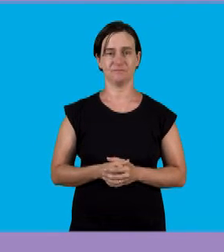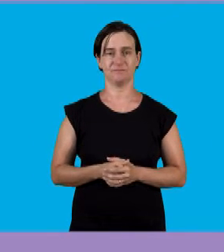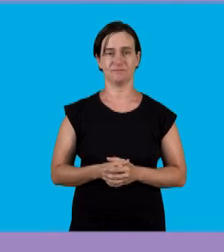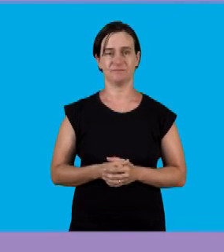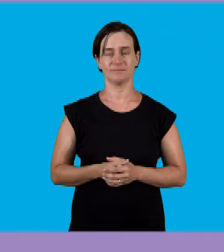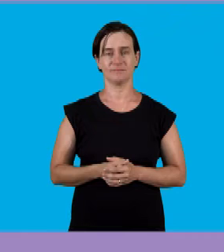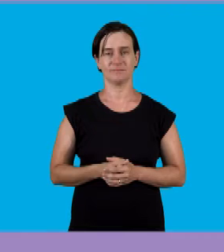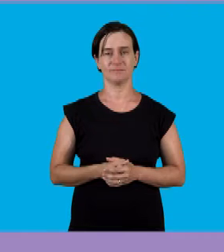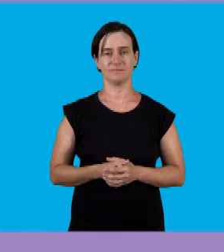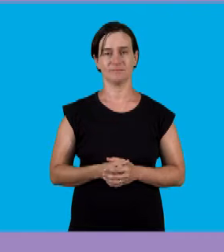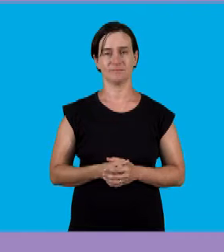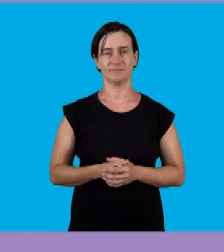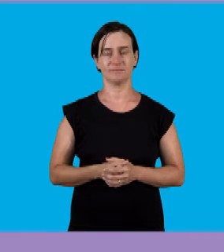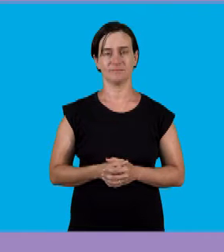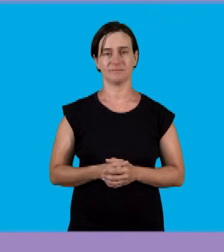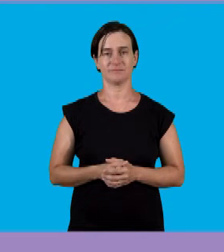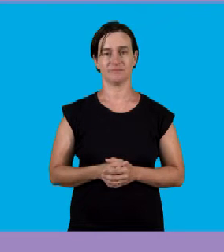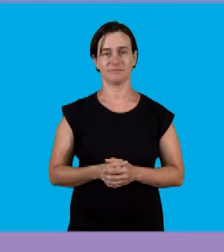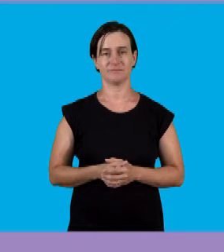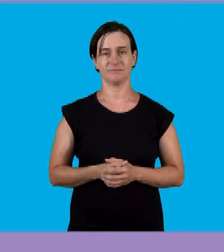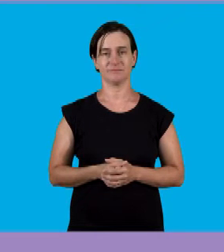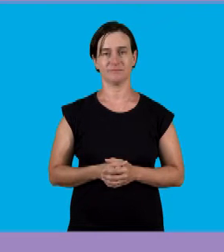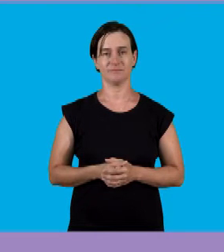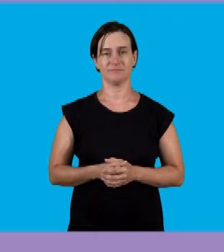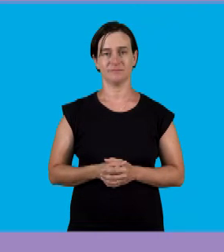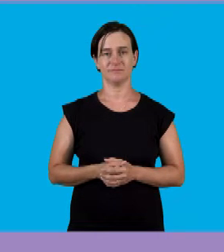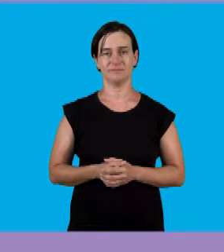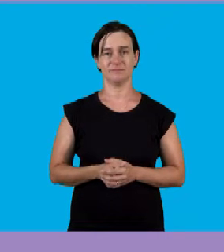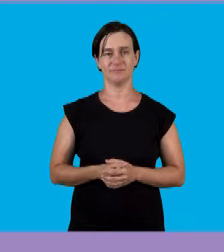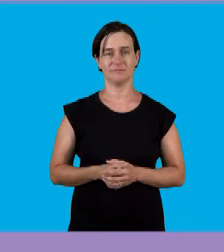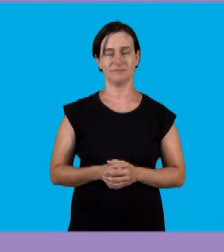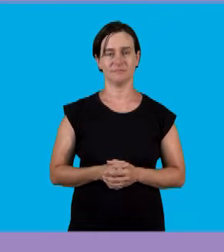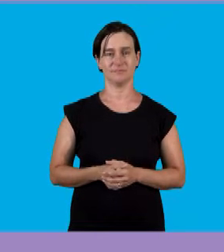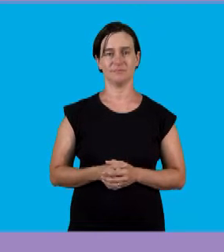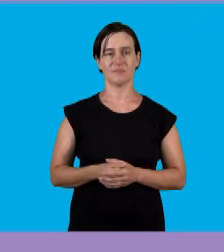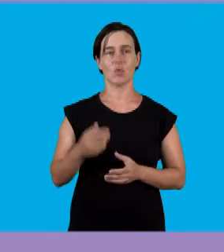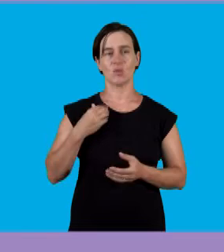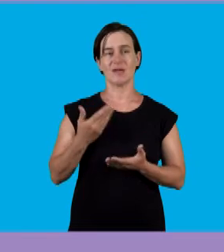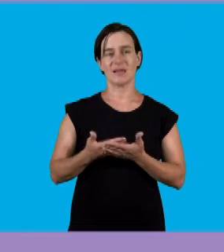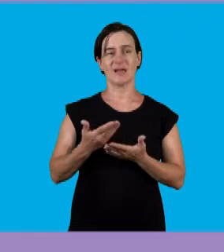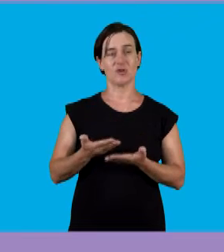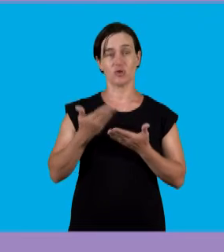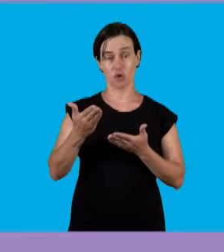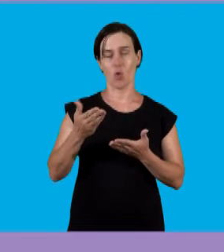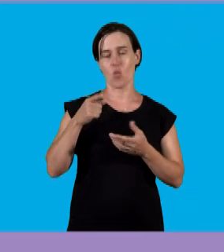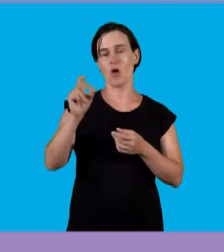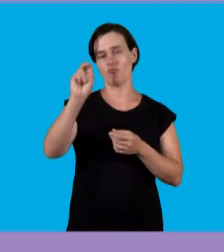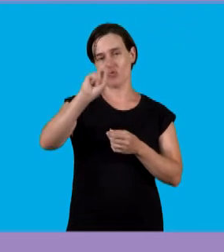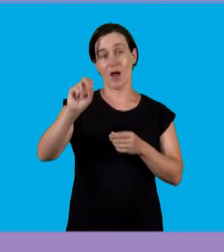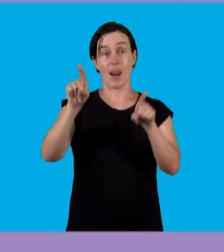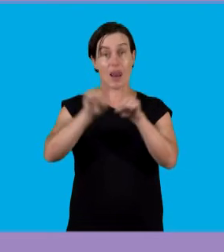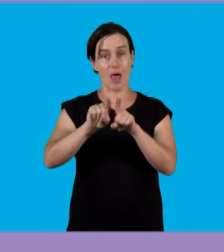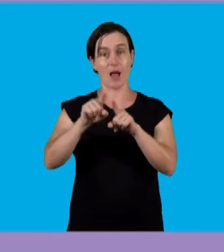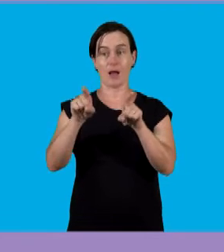not like terms. So we can say that they are unlike terms. In fact, we can